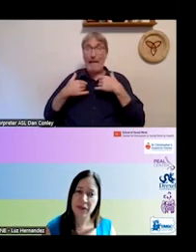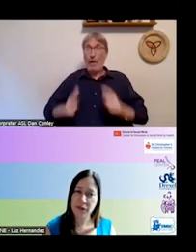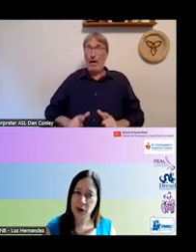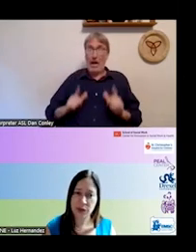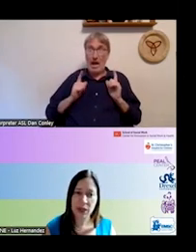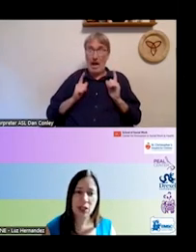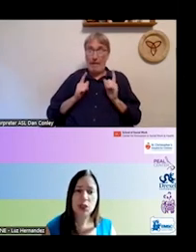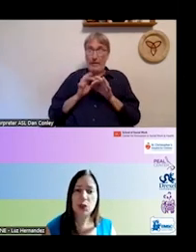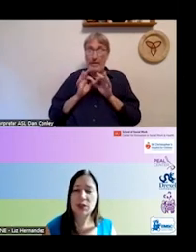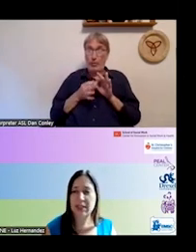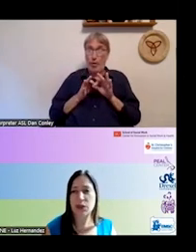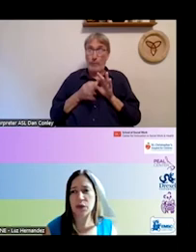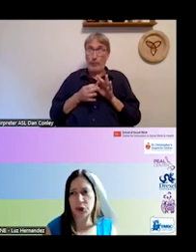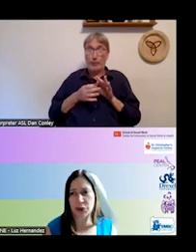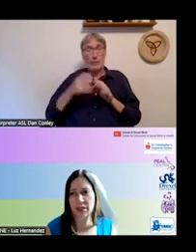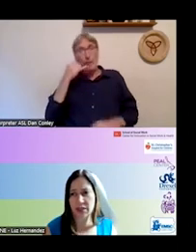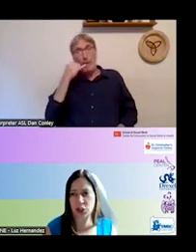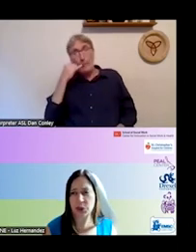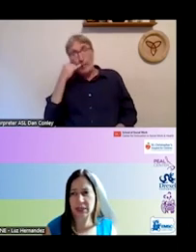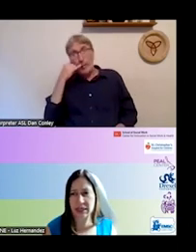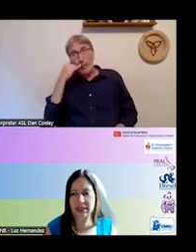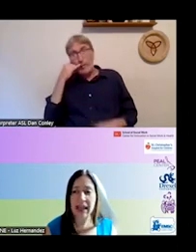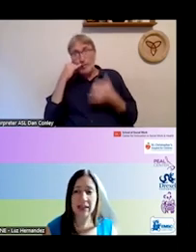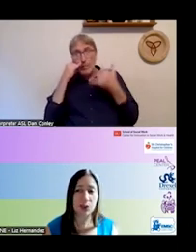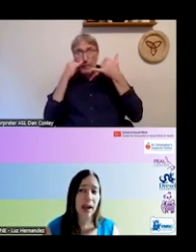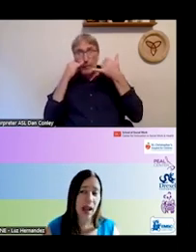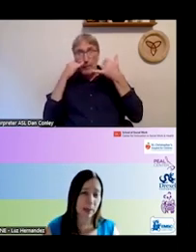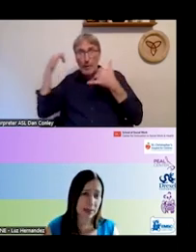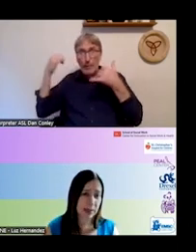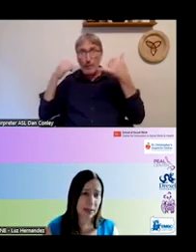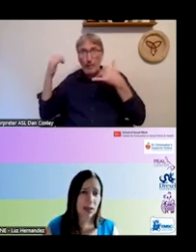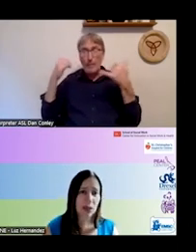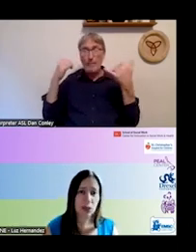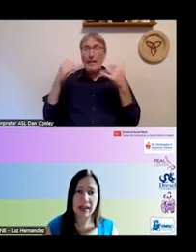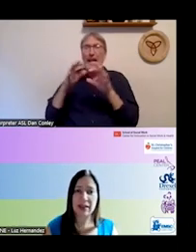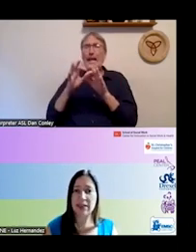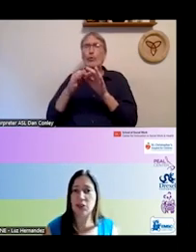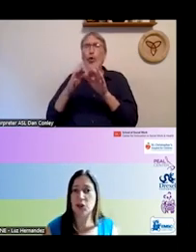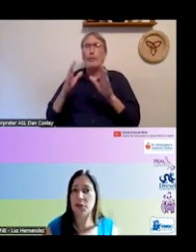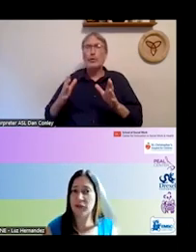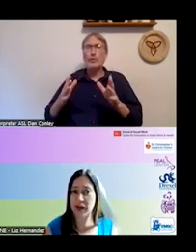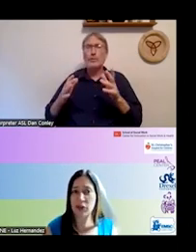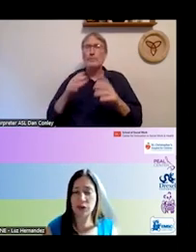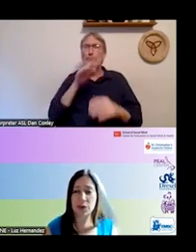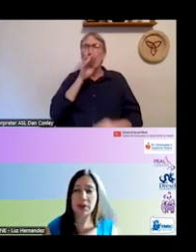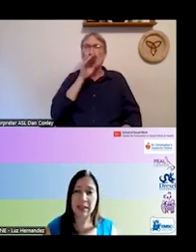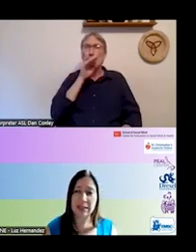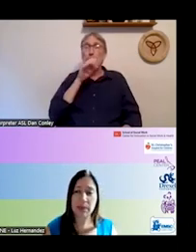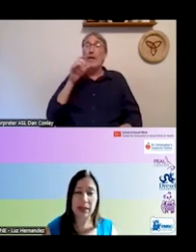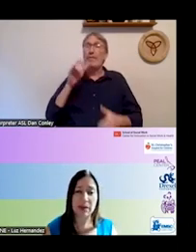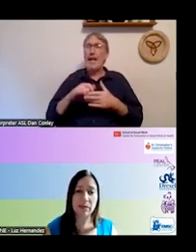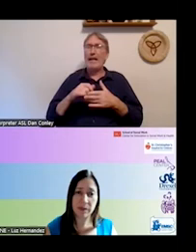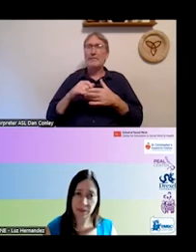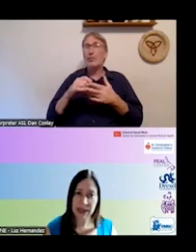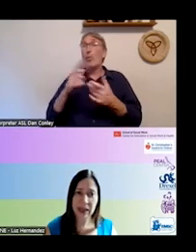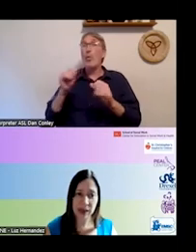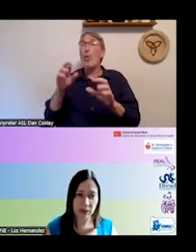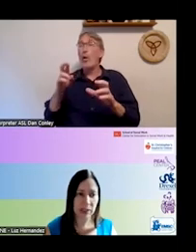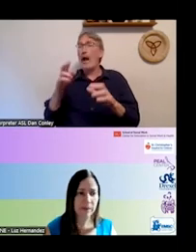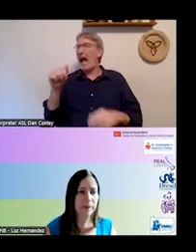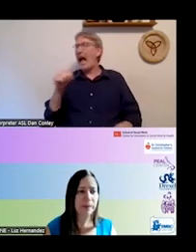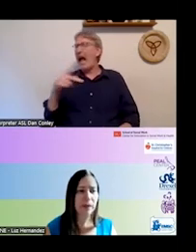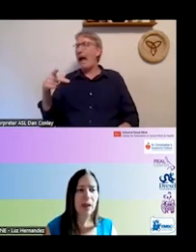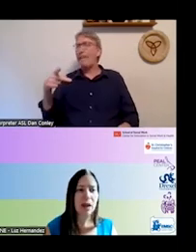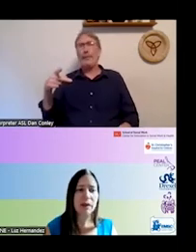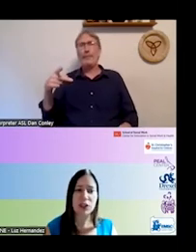available via phone to assist with interpreting needs and or apps. So that's, could be very useful, but it does depend by the